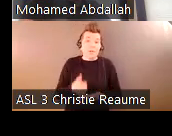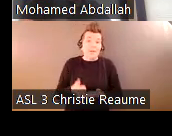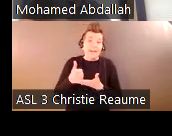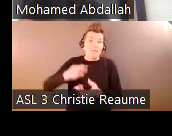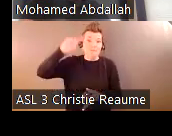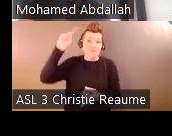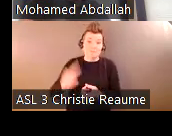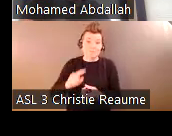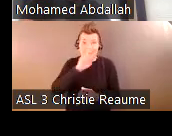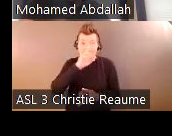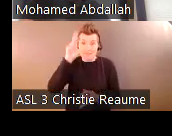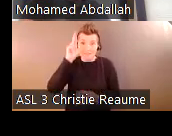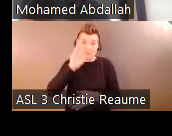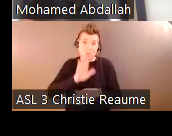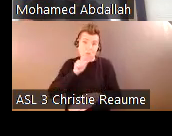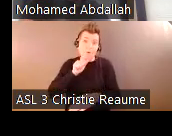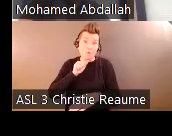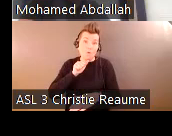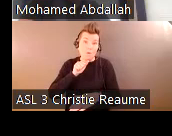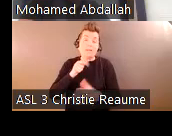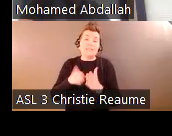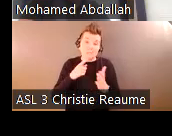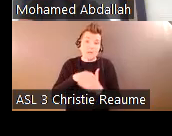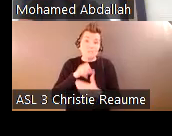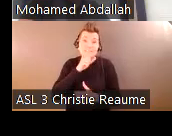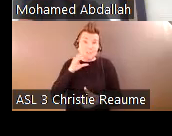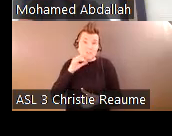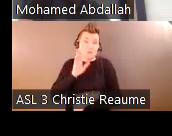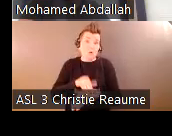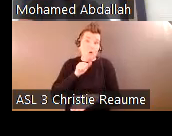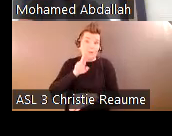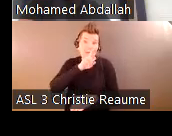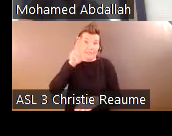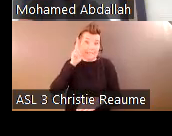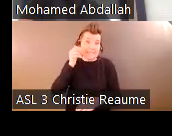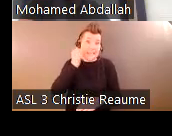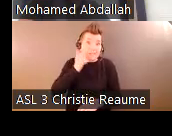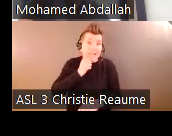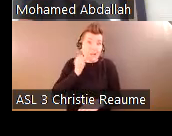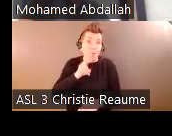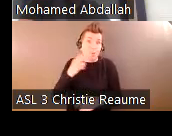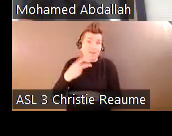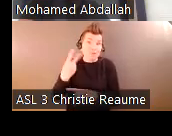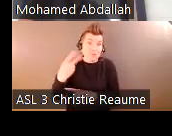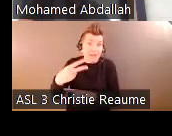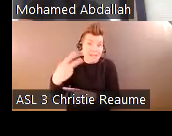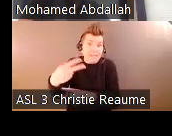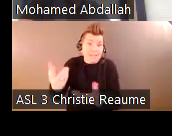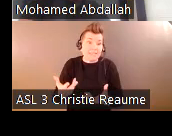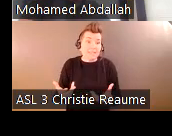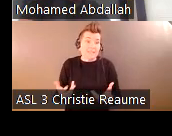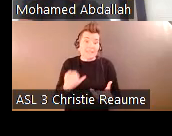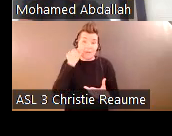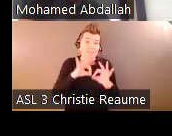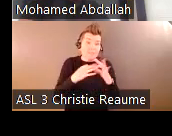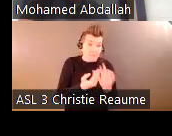We have had situations that seniors call the ambulance every second day and sometimes every day. And having a family doctor and having transportation